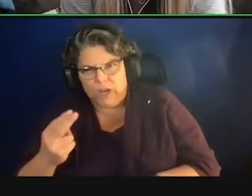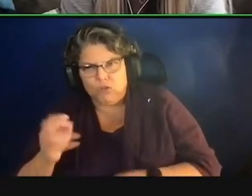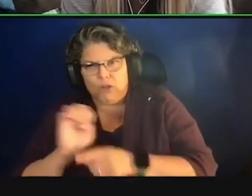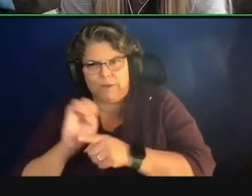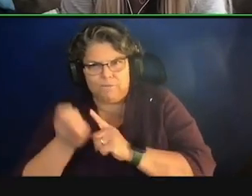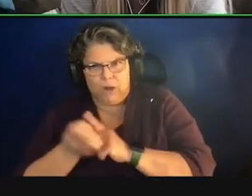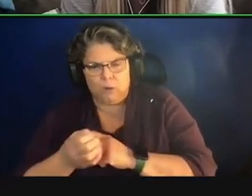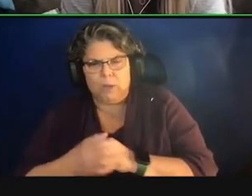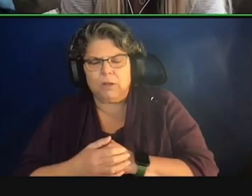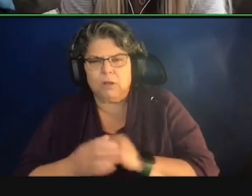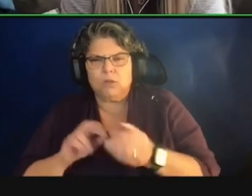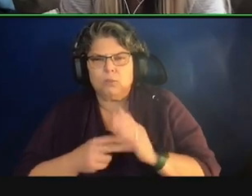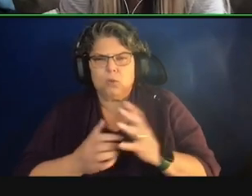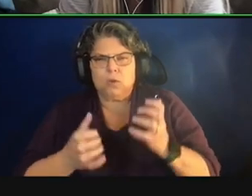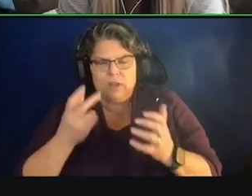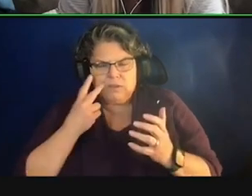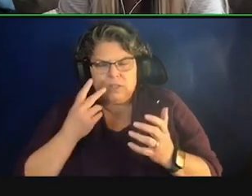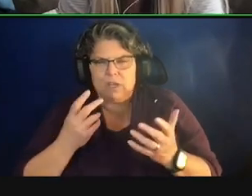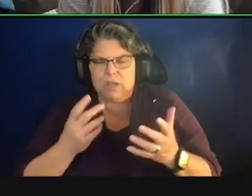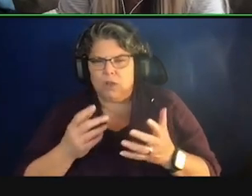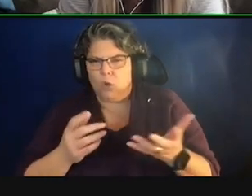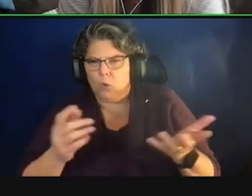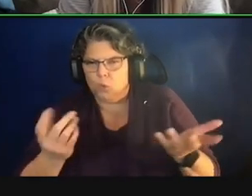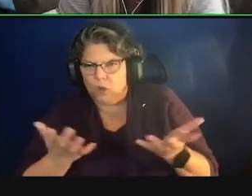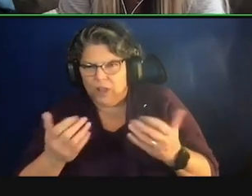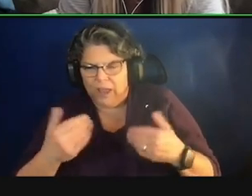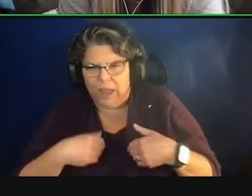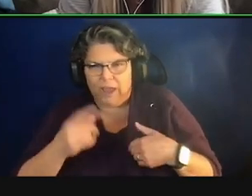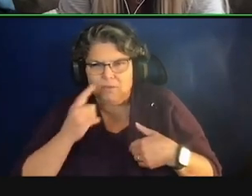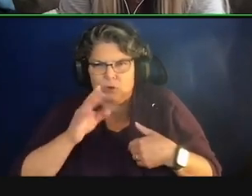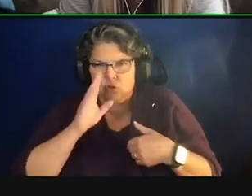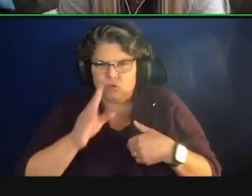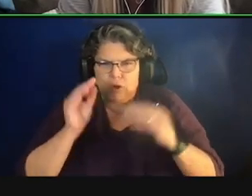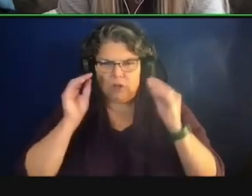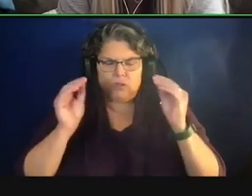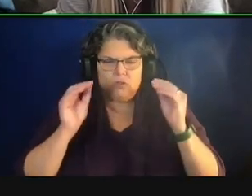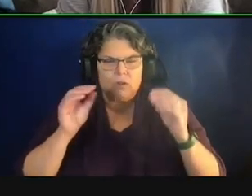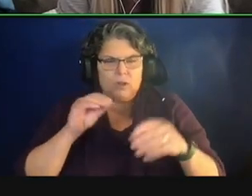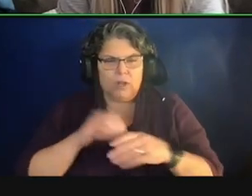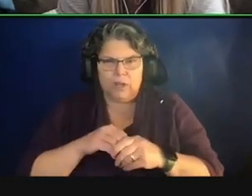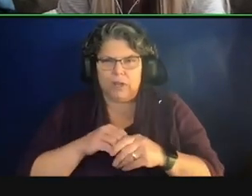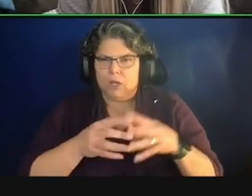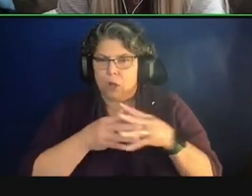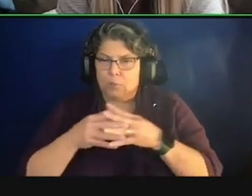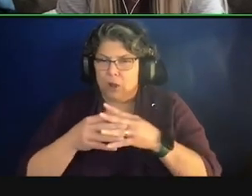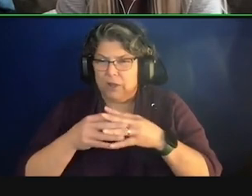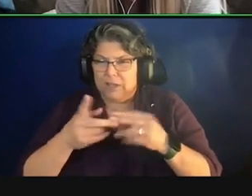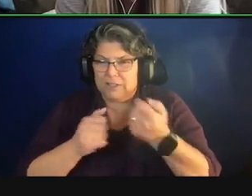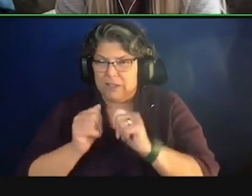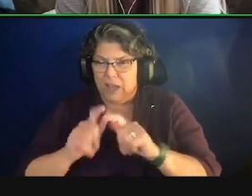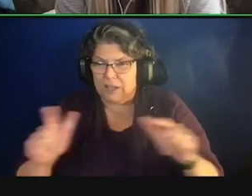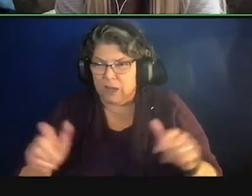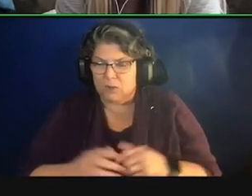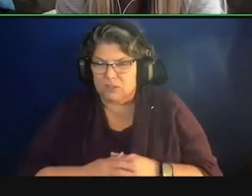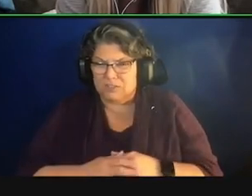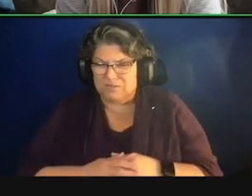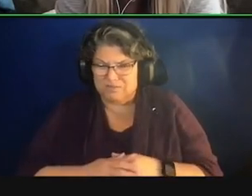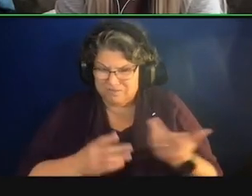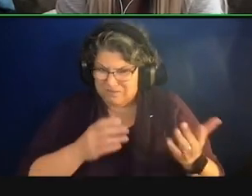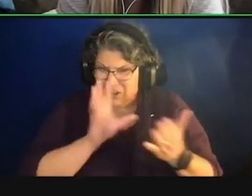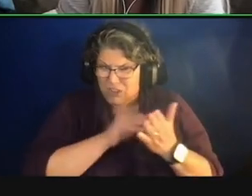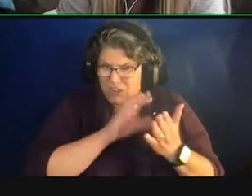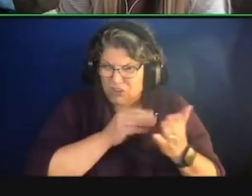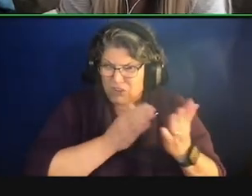direct instruction in American Sign Language, if that's your child's language. Learning through an interpreter is